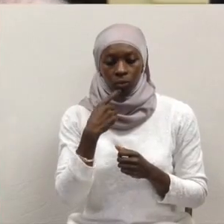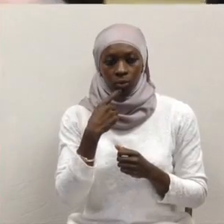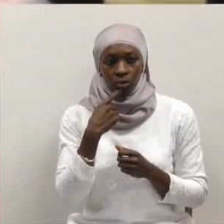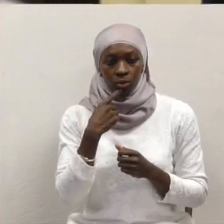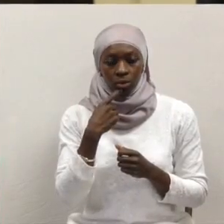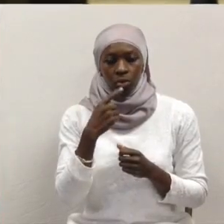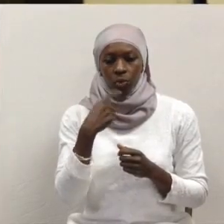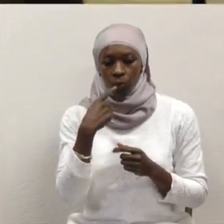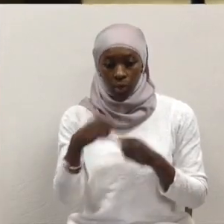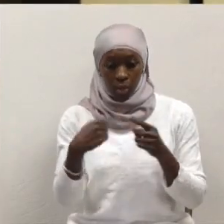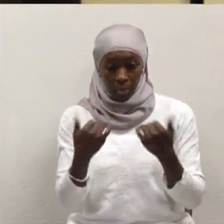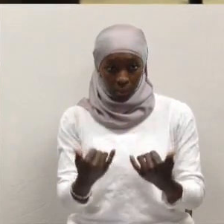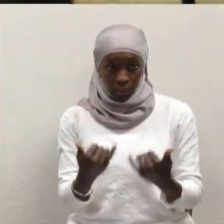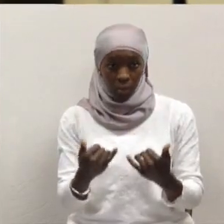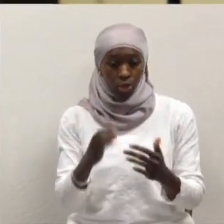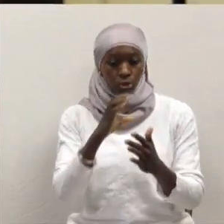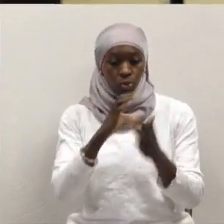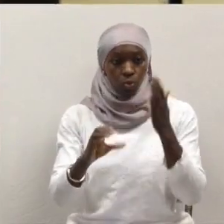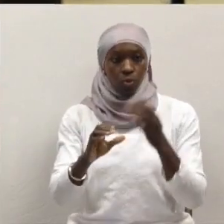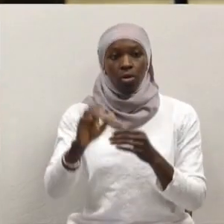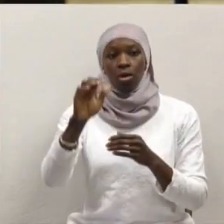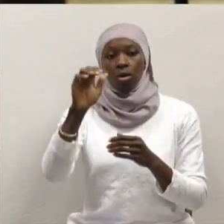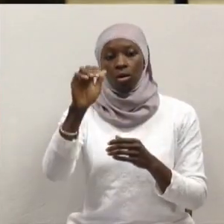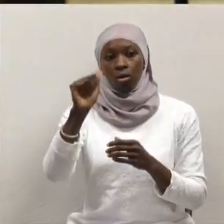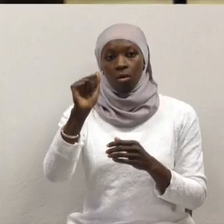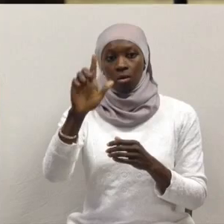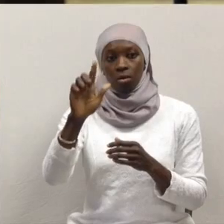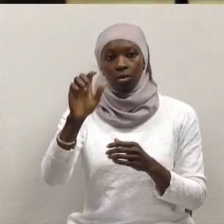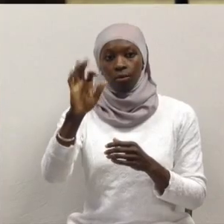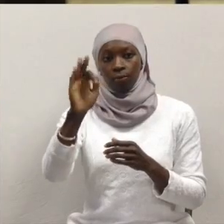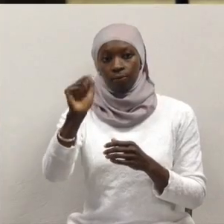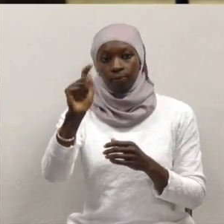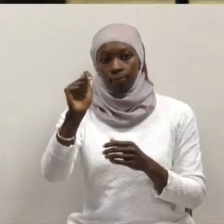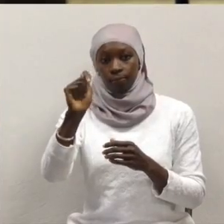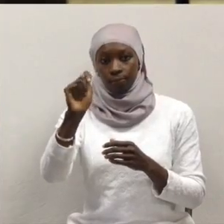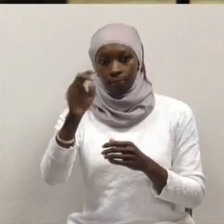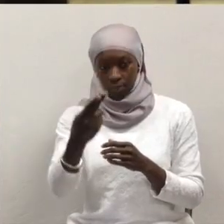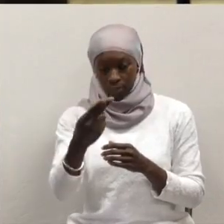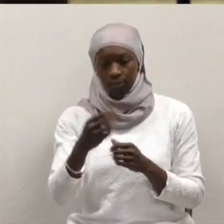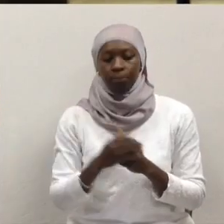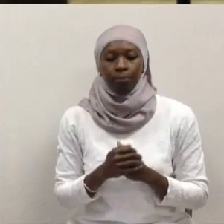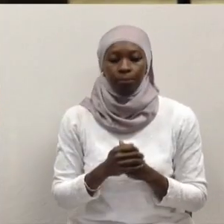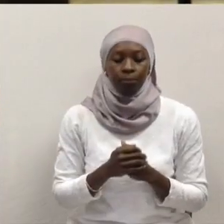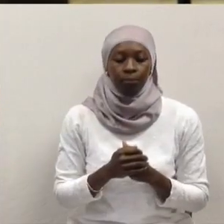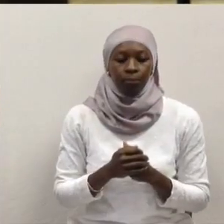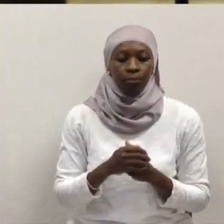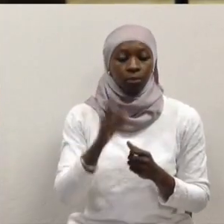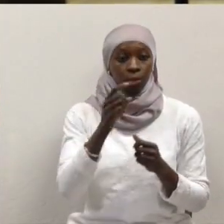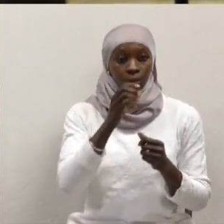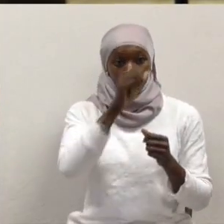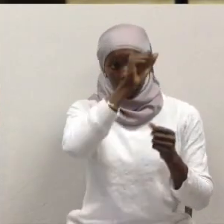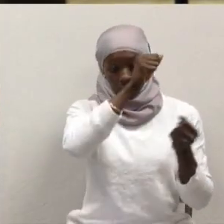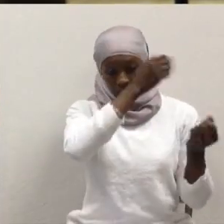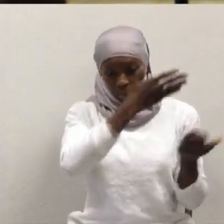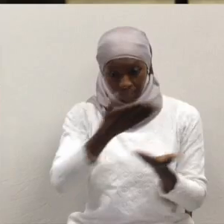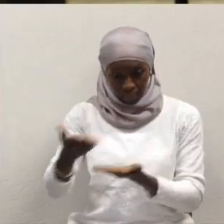surah number 48. Surah Al-Fath came down as the Prophet sallallahu